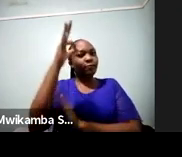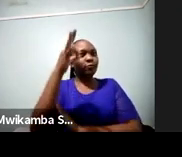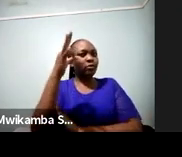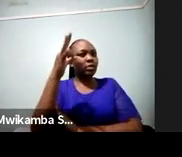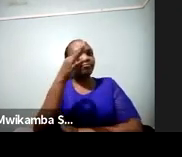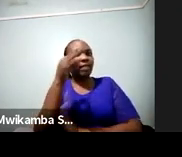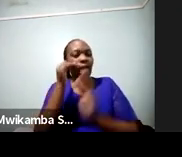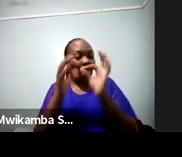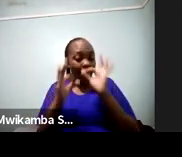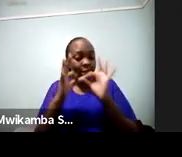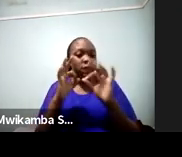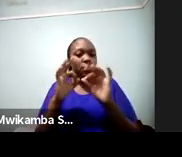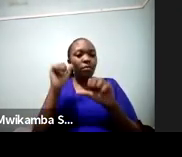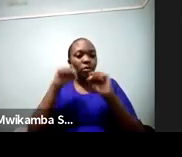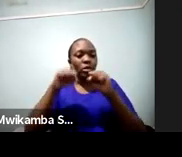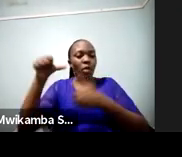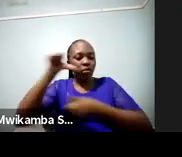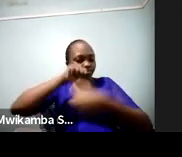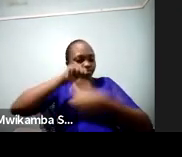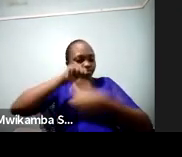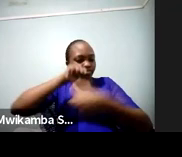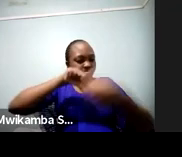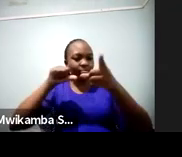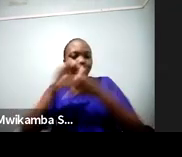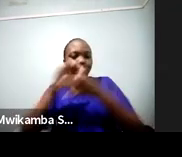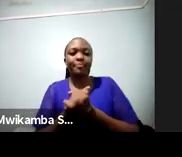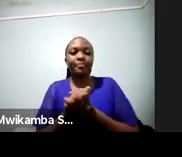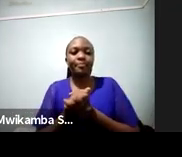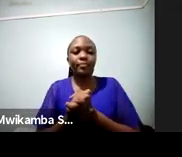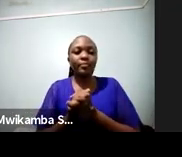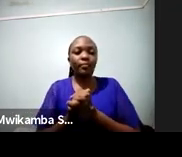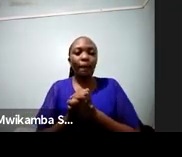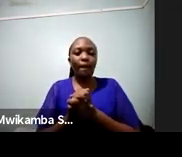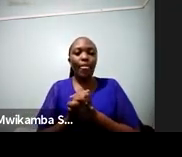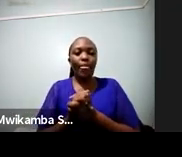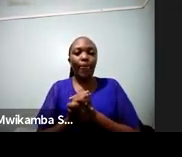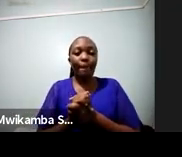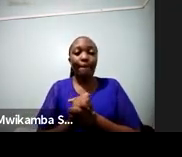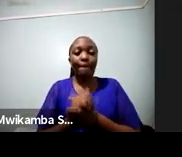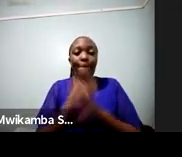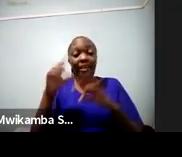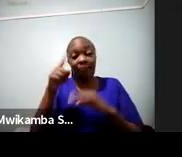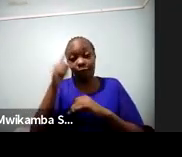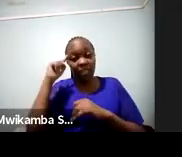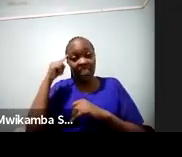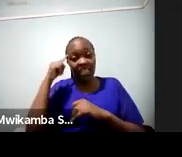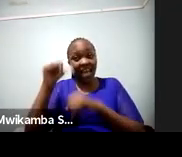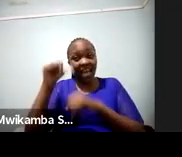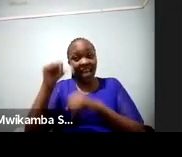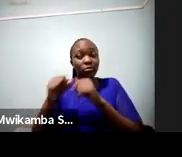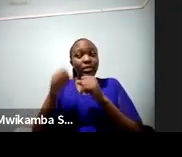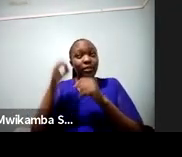that is independent, that future that is financially stable, that future that is going to buy other